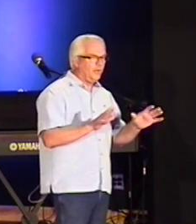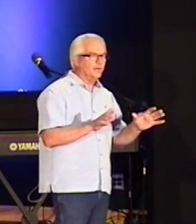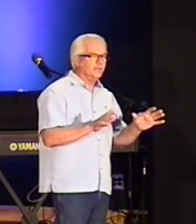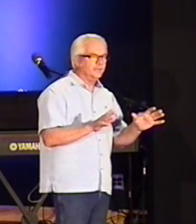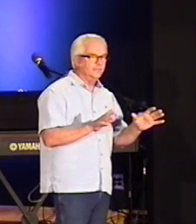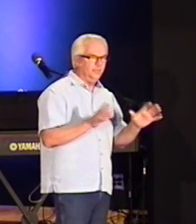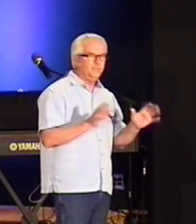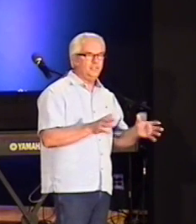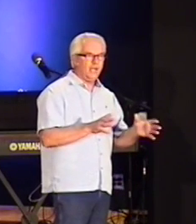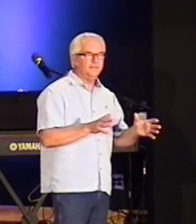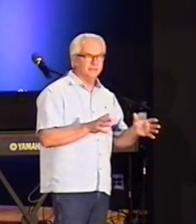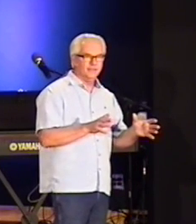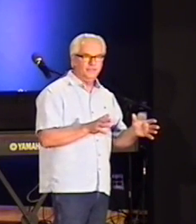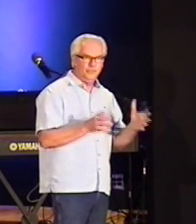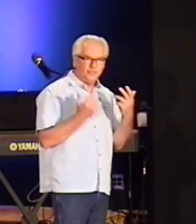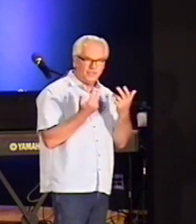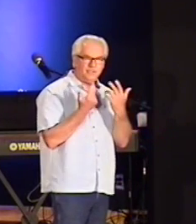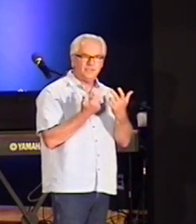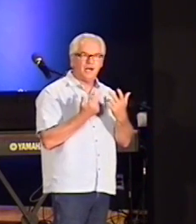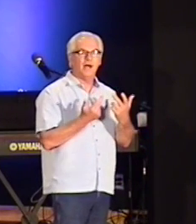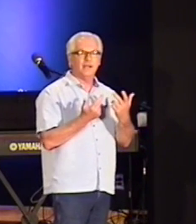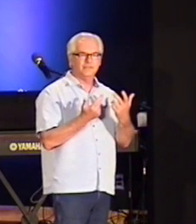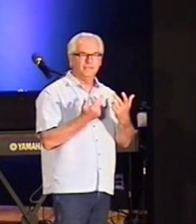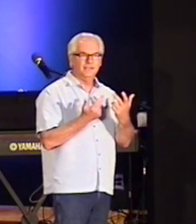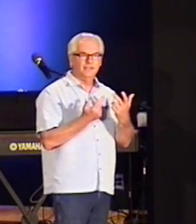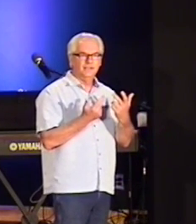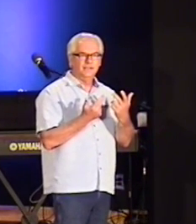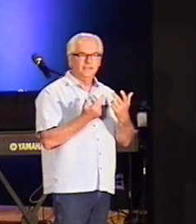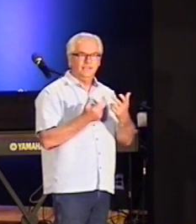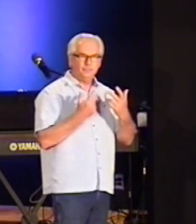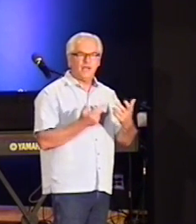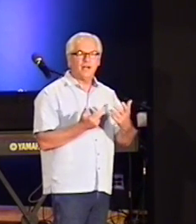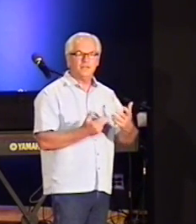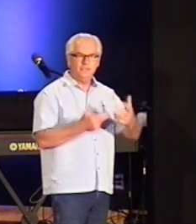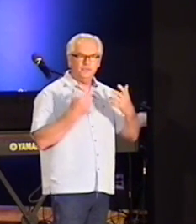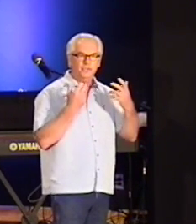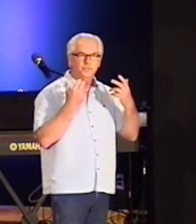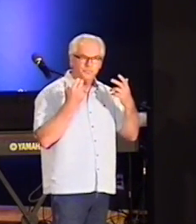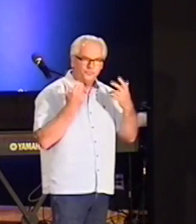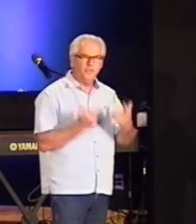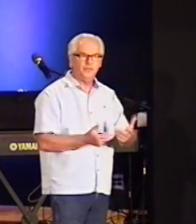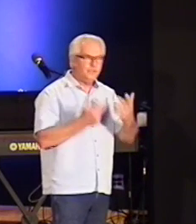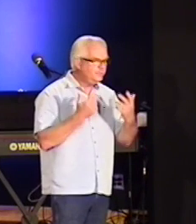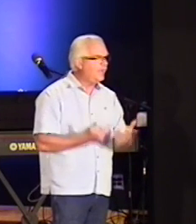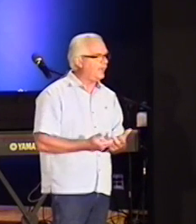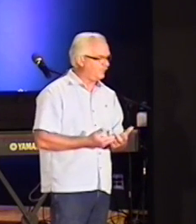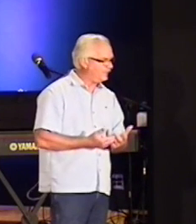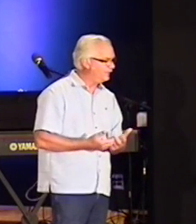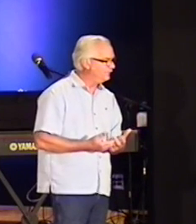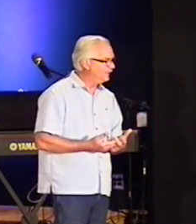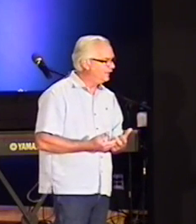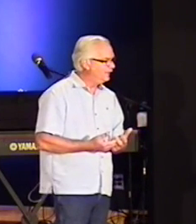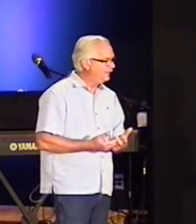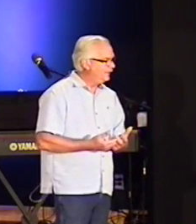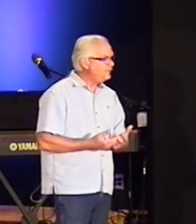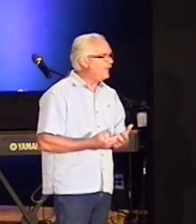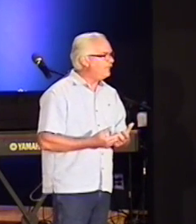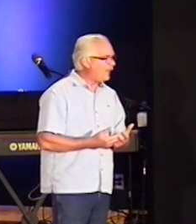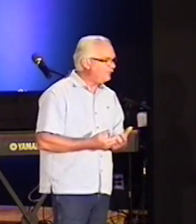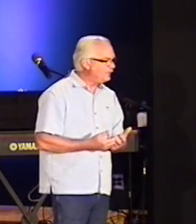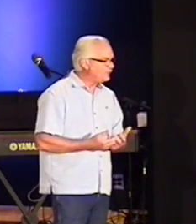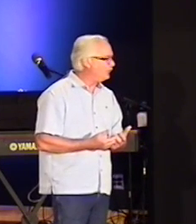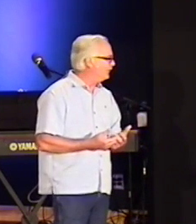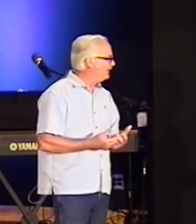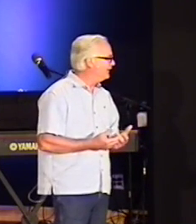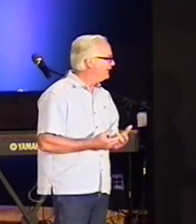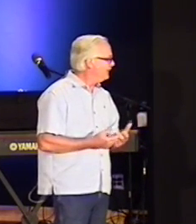Captain Kirk, William Shatner, and you could see it in his eyes, he was honest. He was fearing death. He's